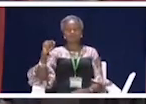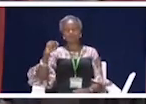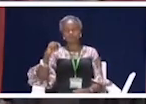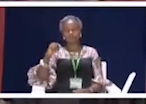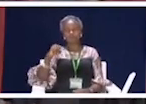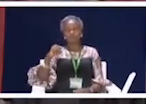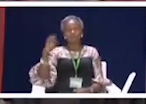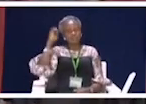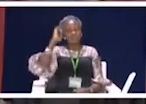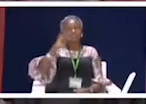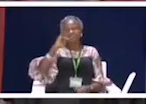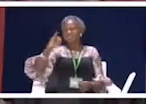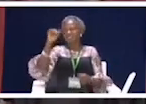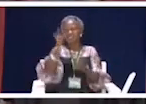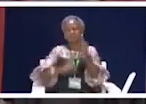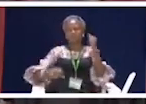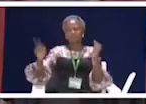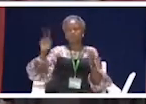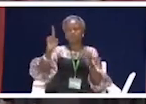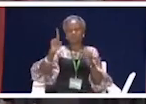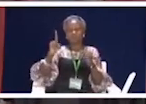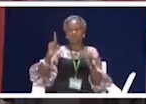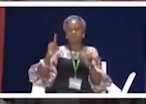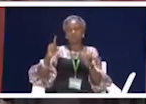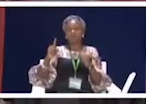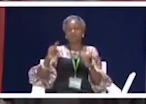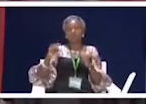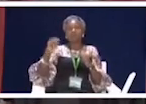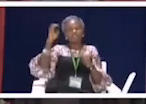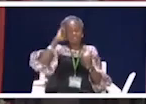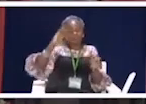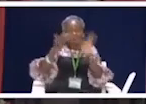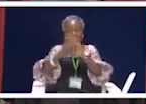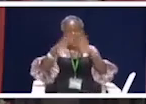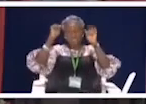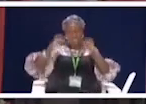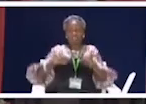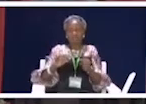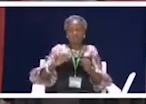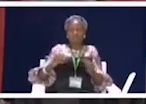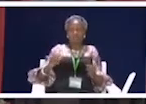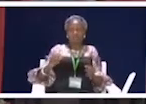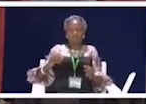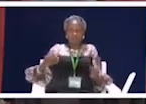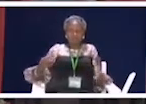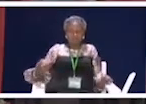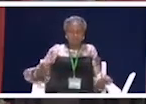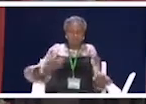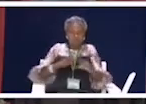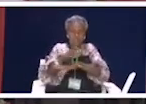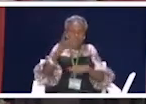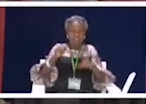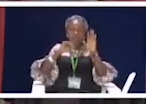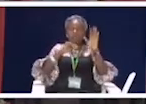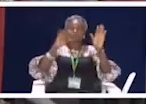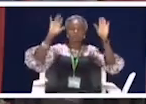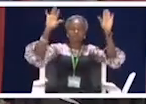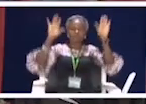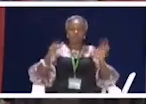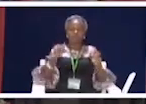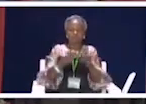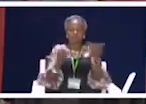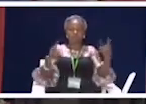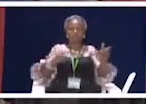His presence can provoke the miraculous. And it's going to happen tonight in the name of Jesus.